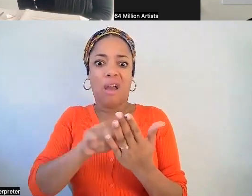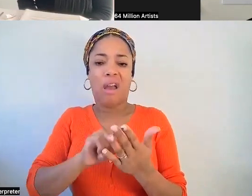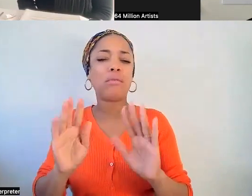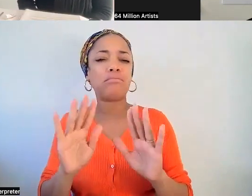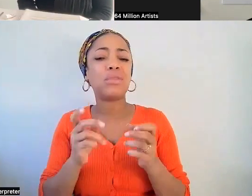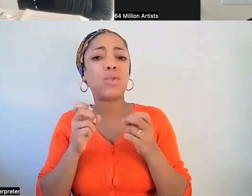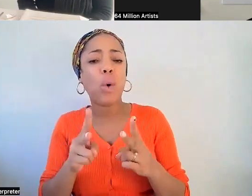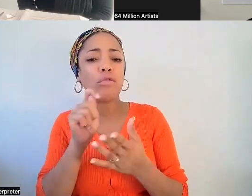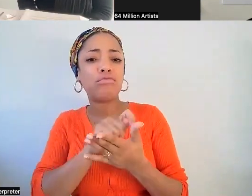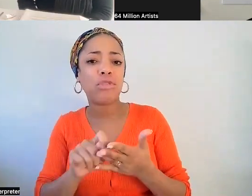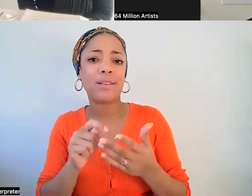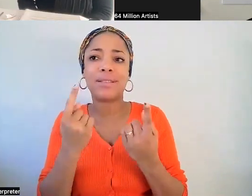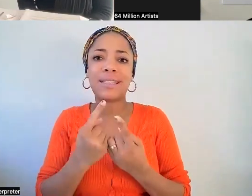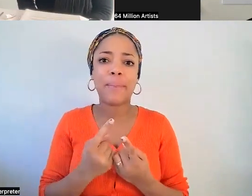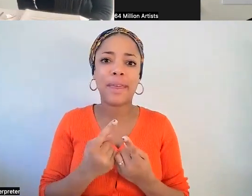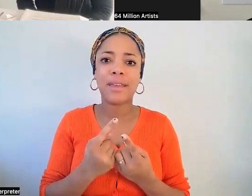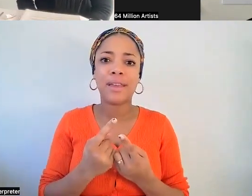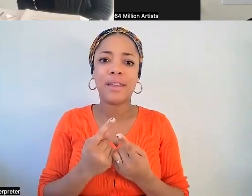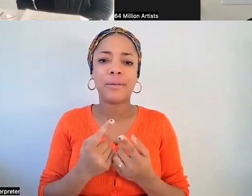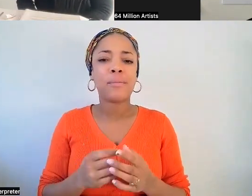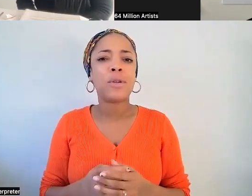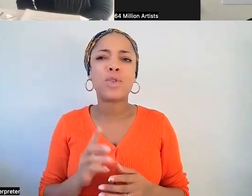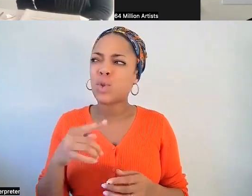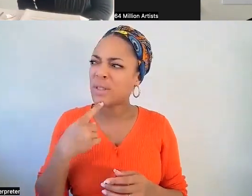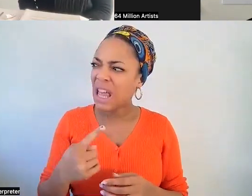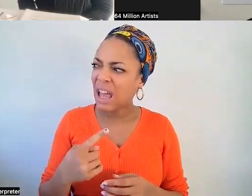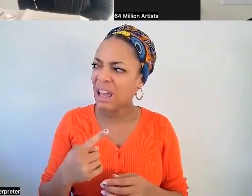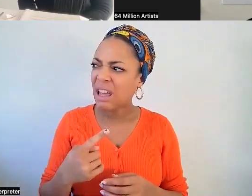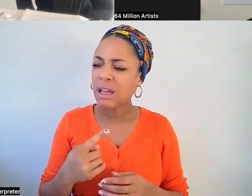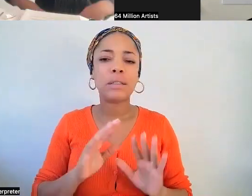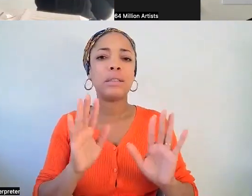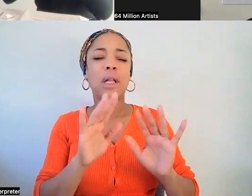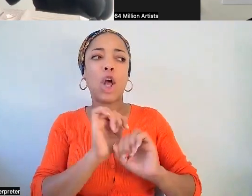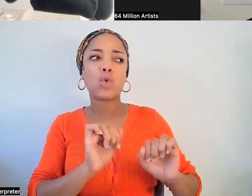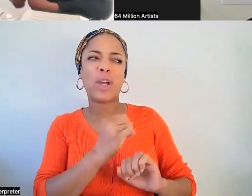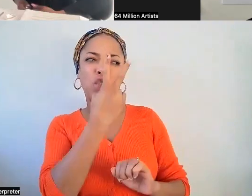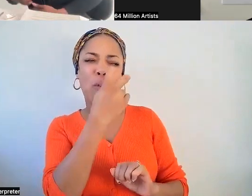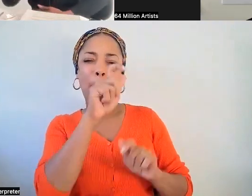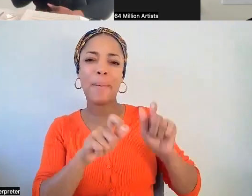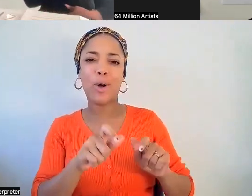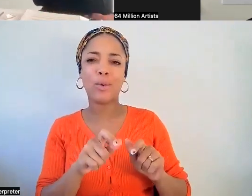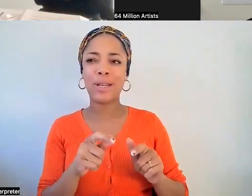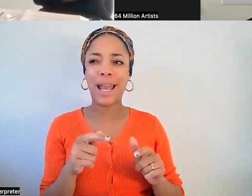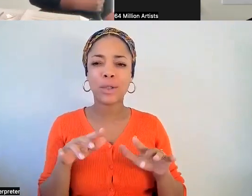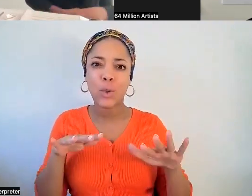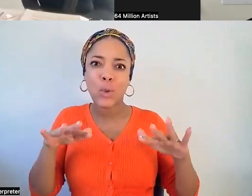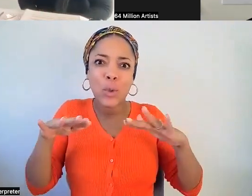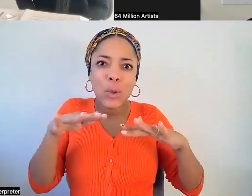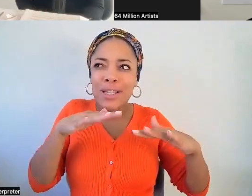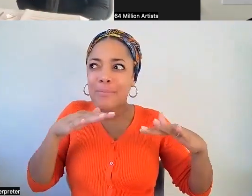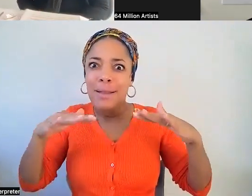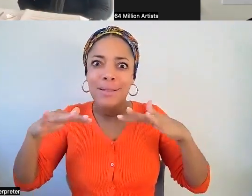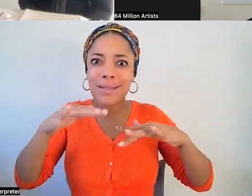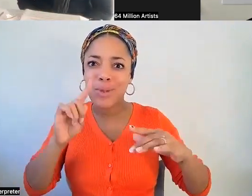something. And do we reveal what that something is now? I think let's just wait for a couple more people come in. Yeah, let's build up suspense. Yes, why not?